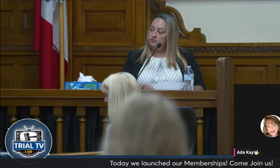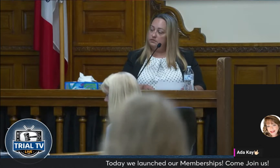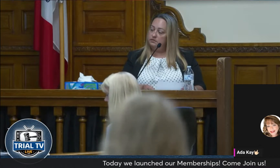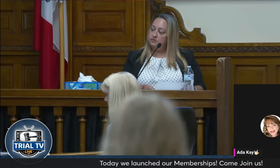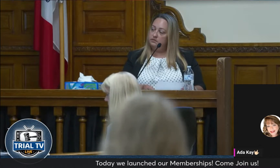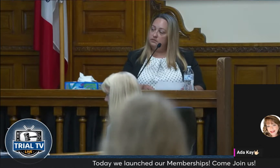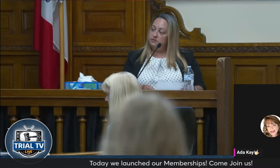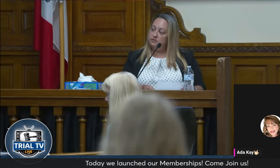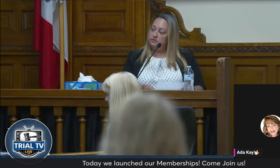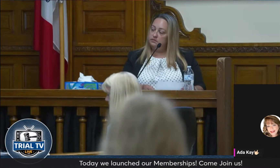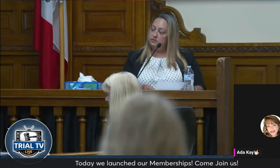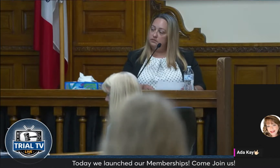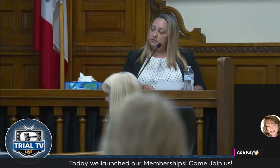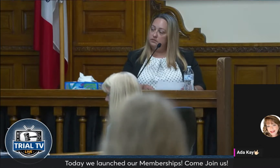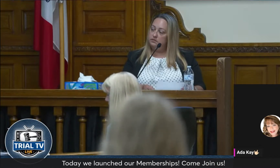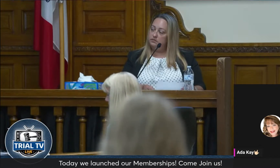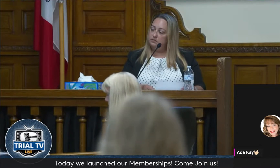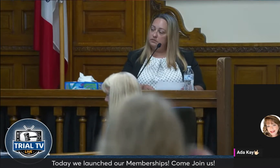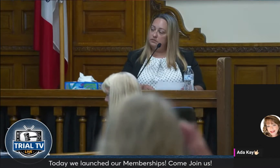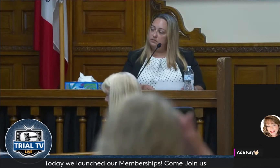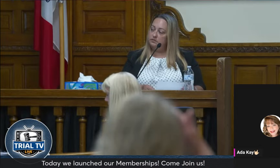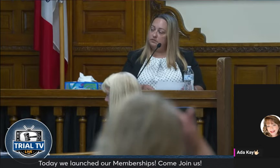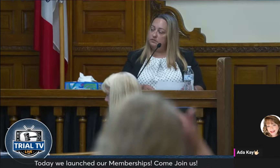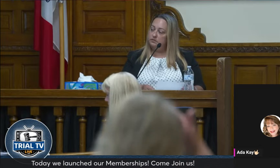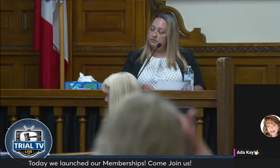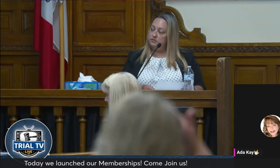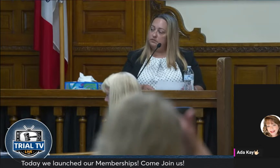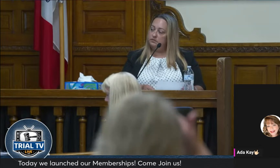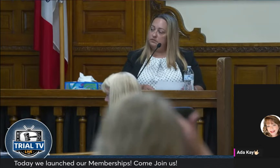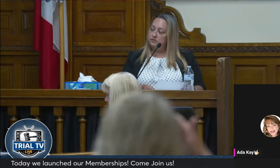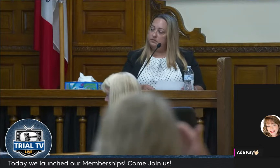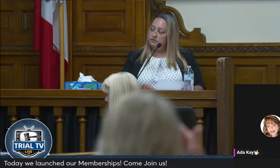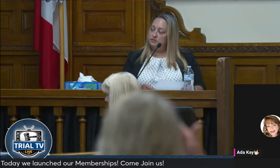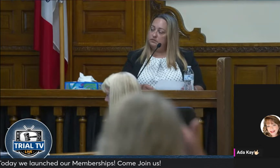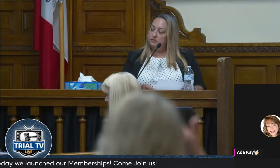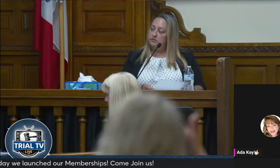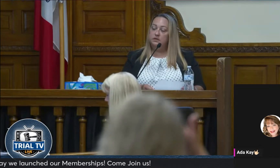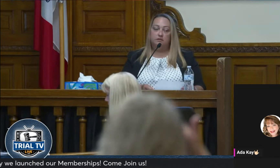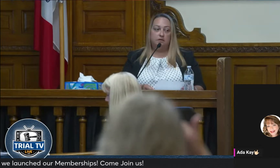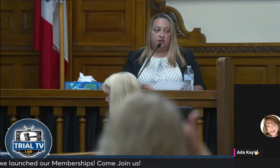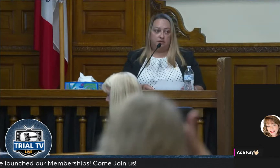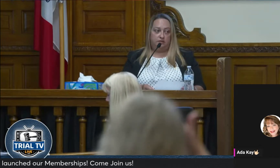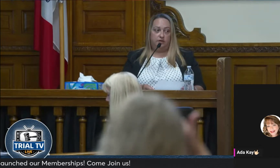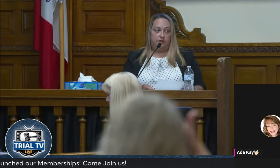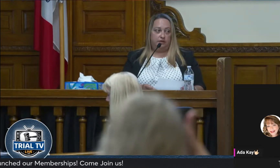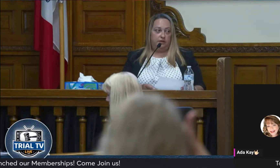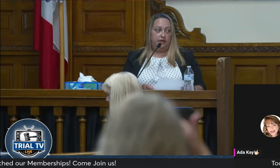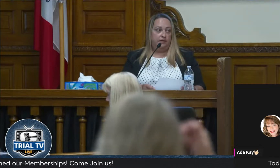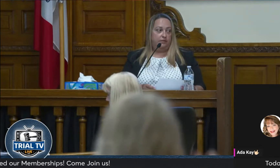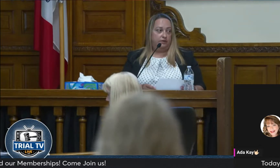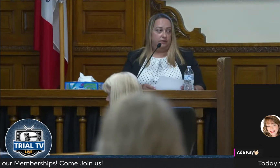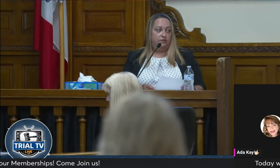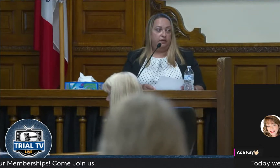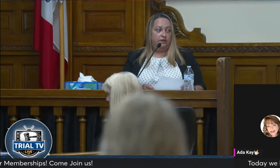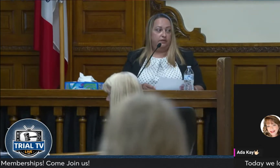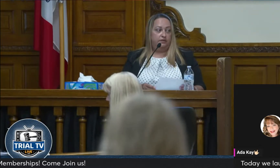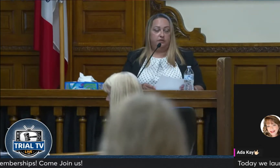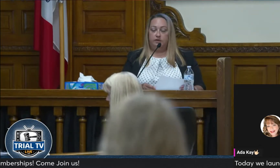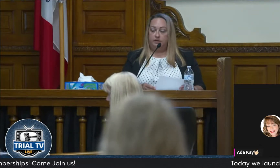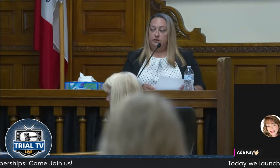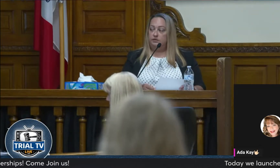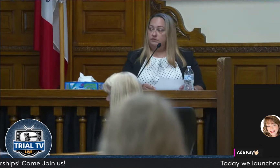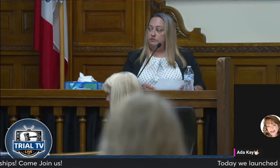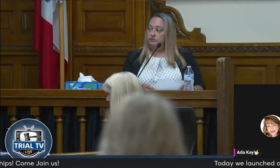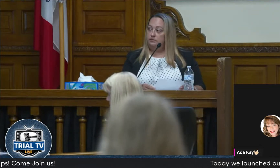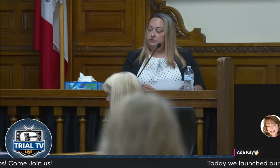Now, as I understand it, these 2 areas had already tested positive for the presence of blood. Yes, screening indicated the presence of blood on those